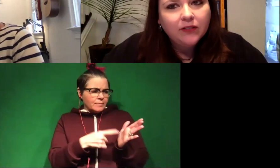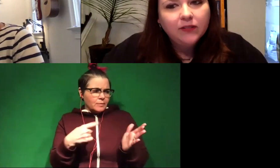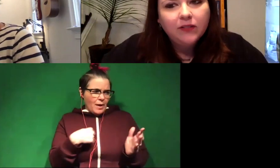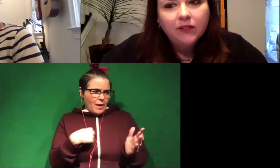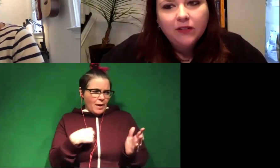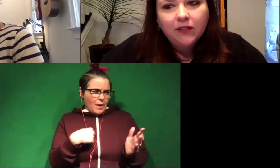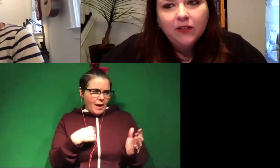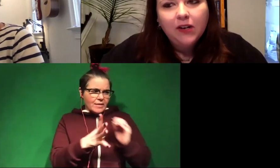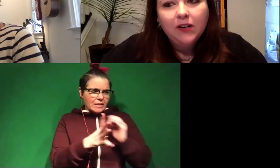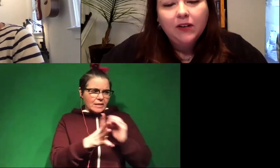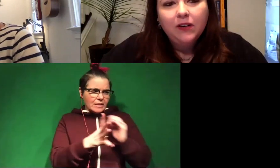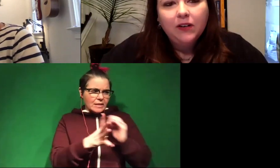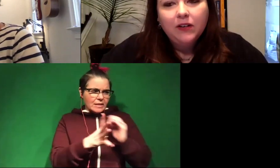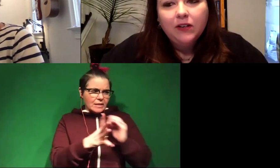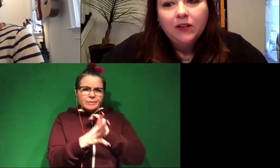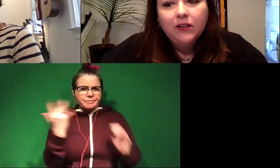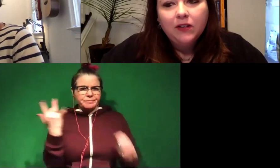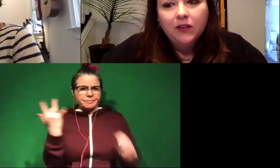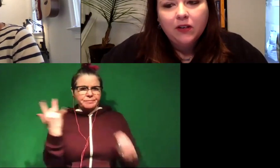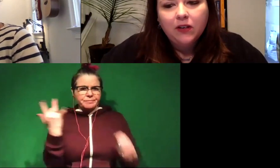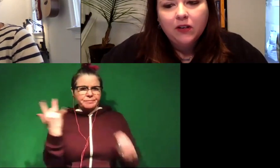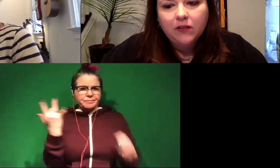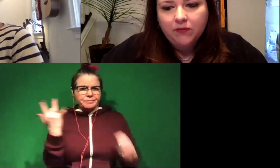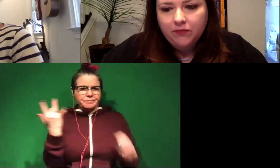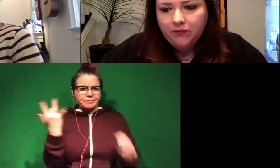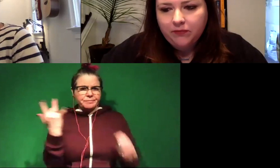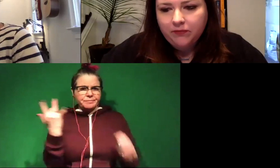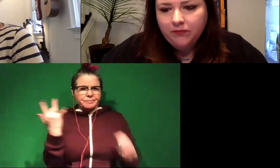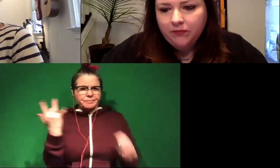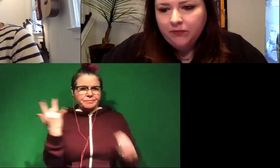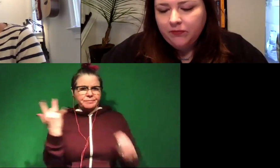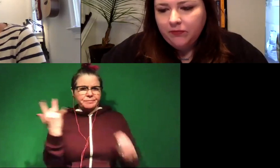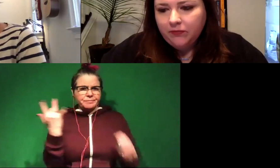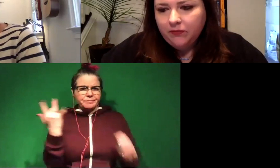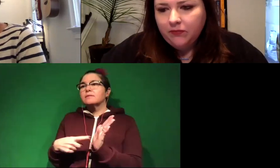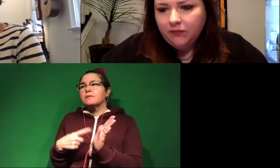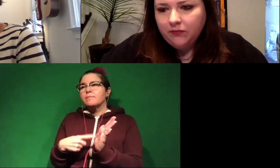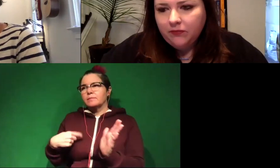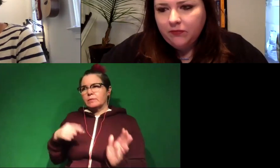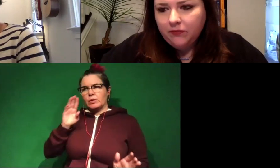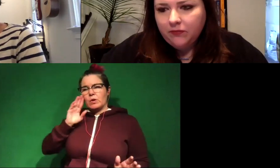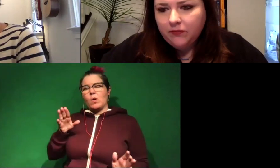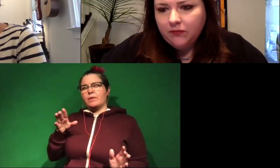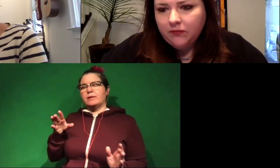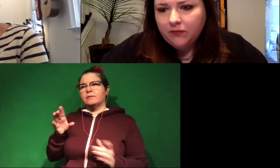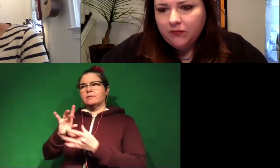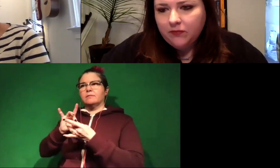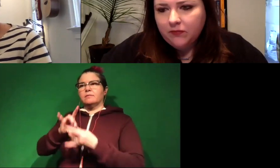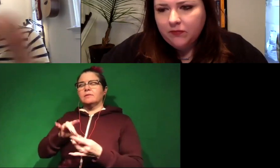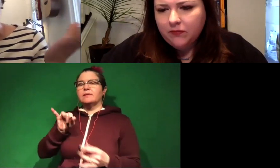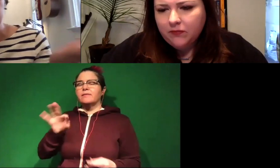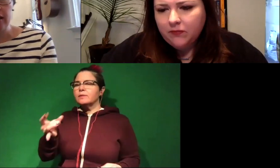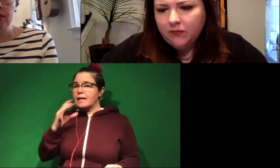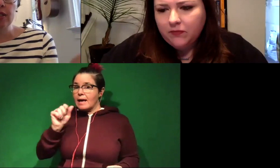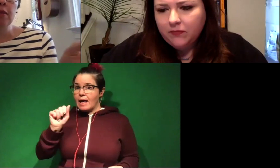diarrhea? That is really interesting. And so sometimes we know this in the context of if you